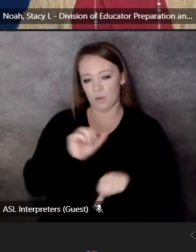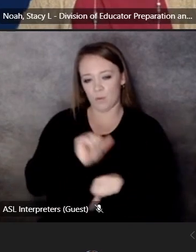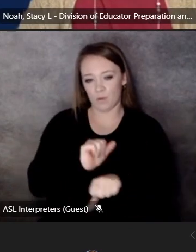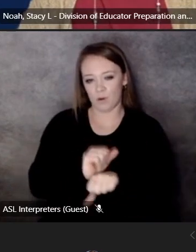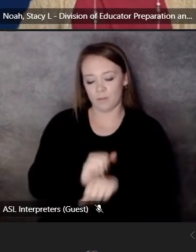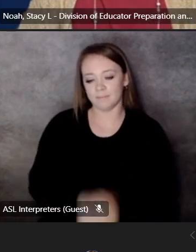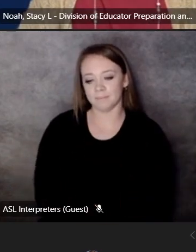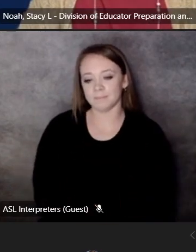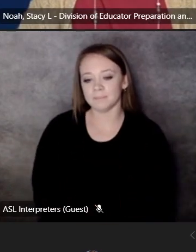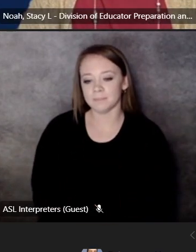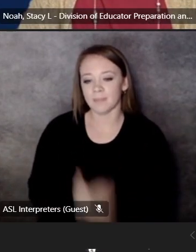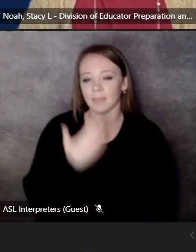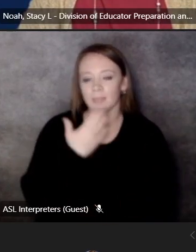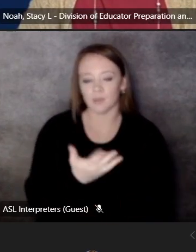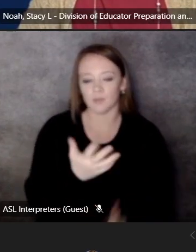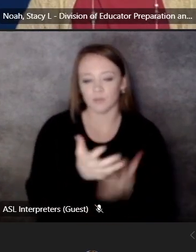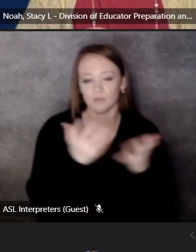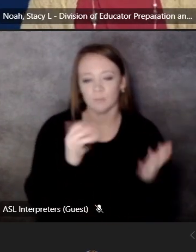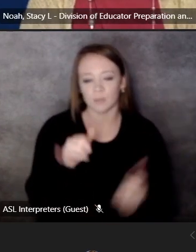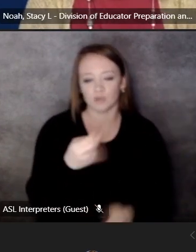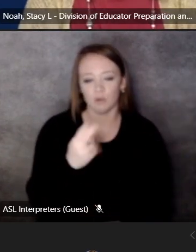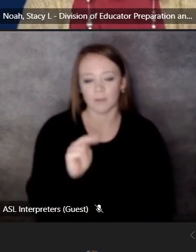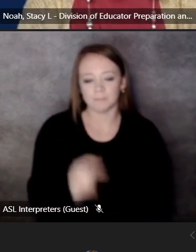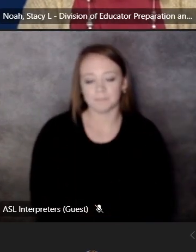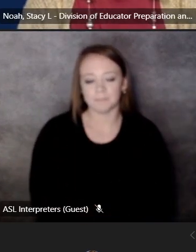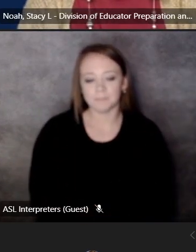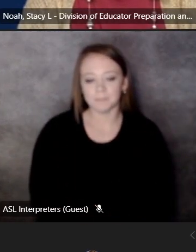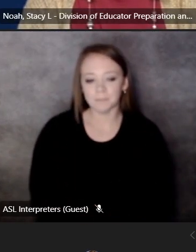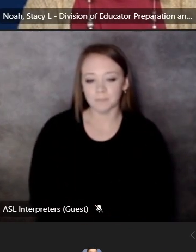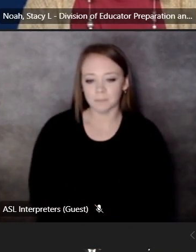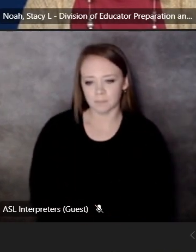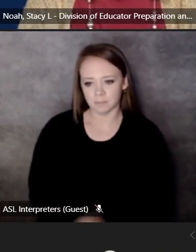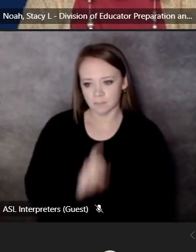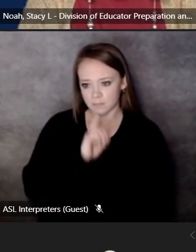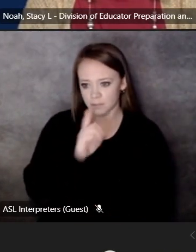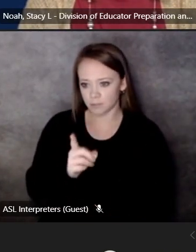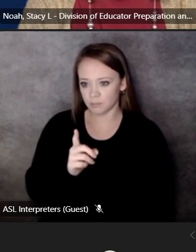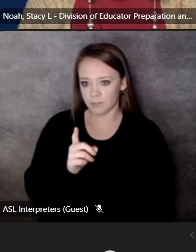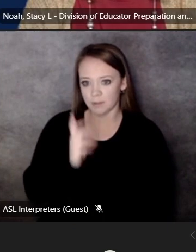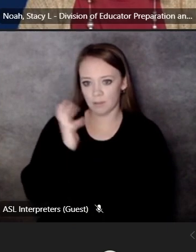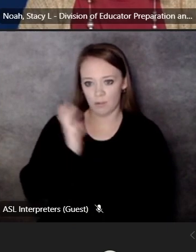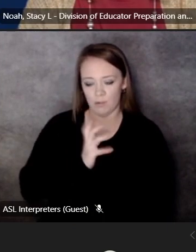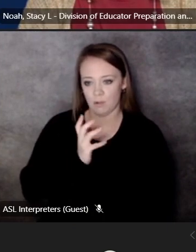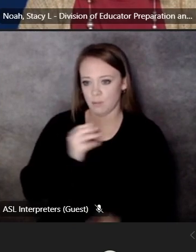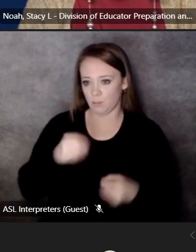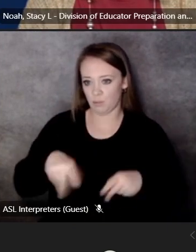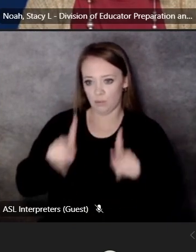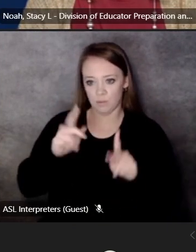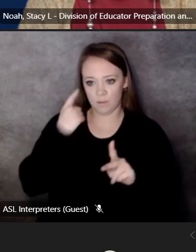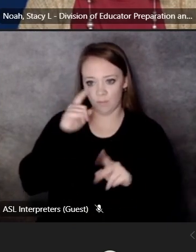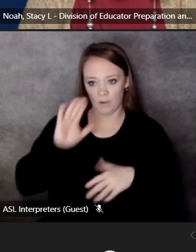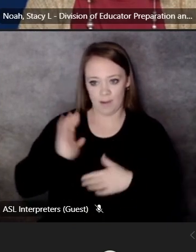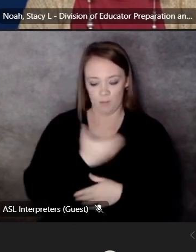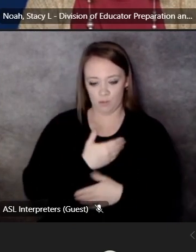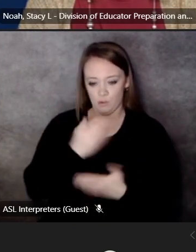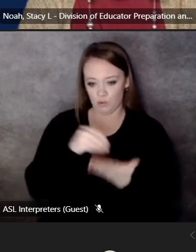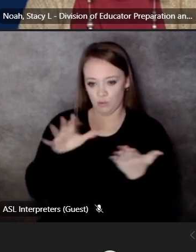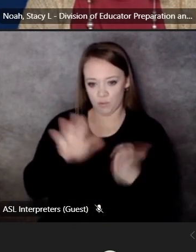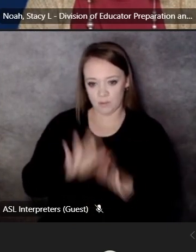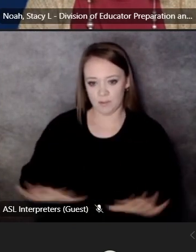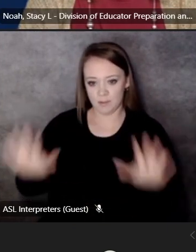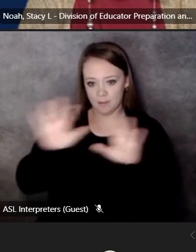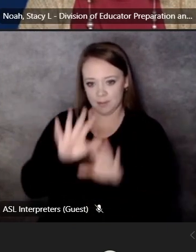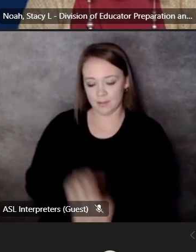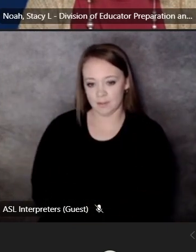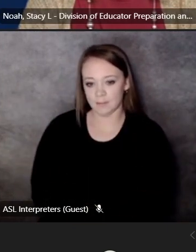Thank you so much, John. It's a great opportunity for our students. All